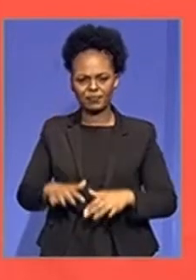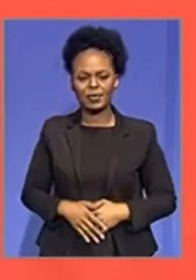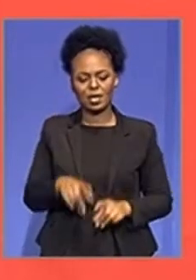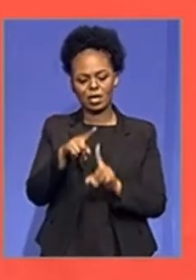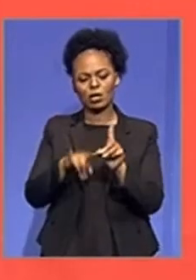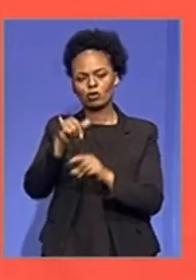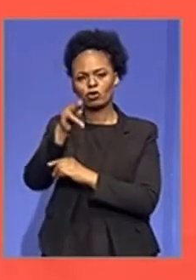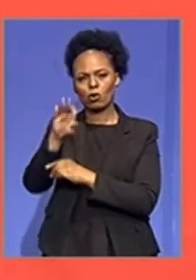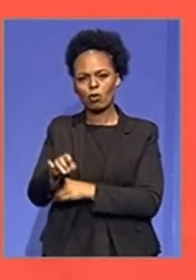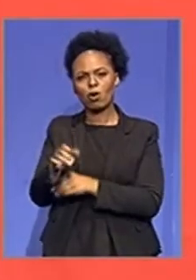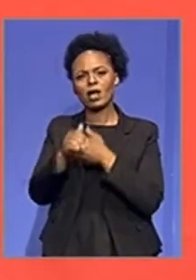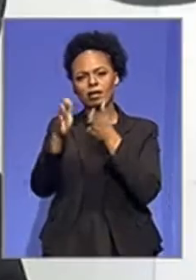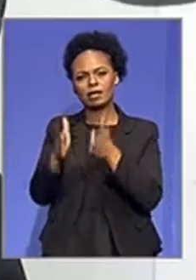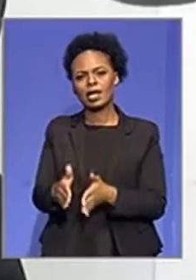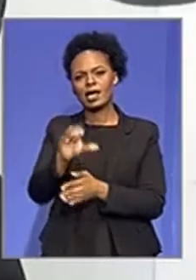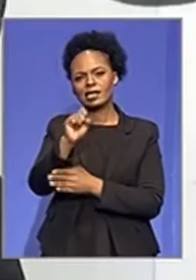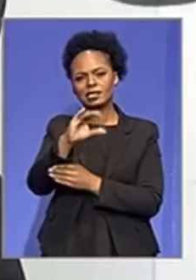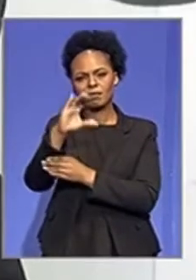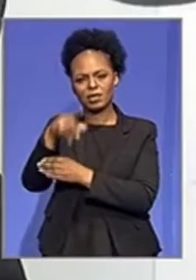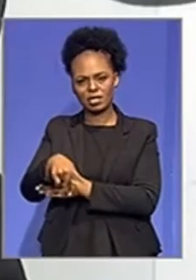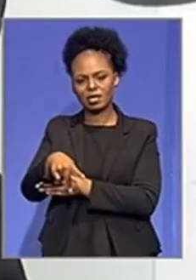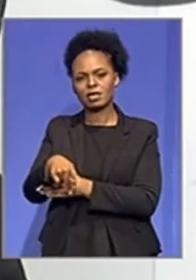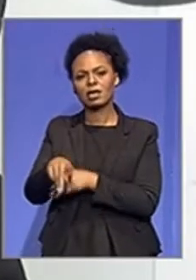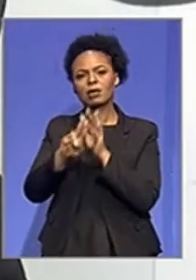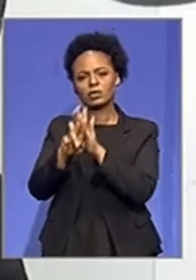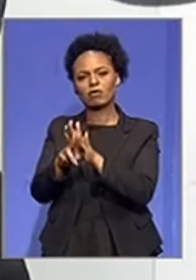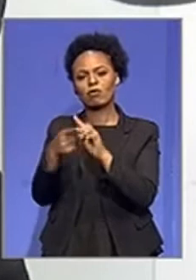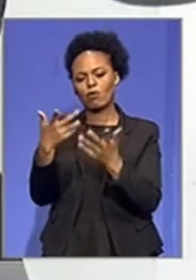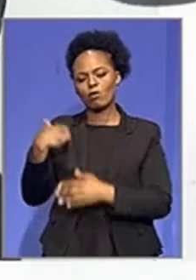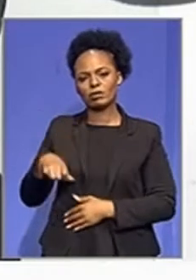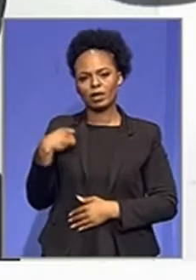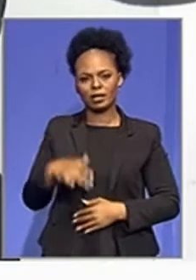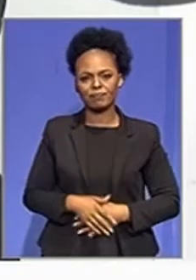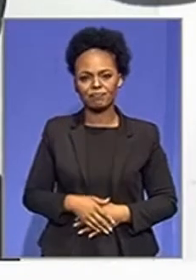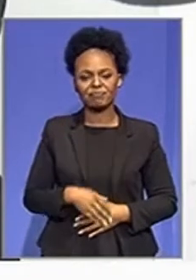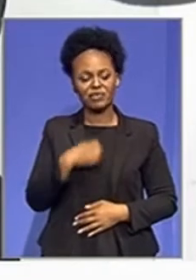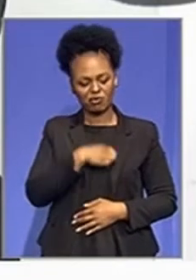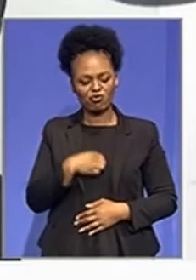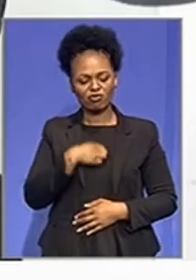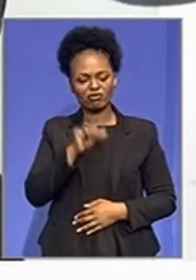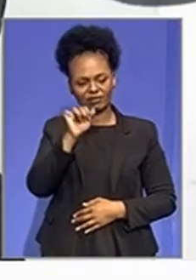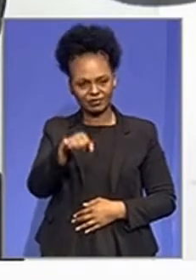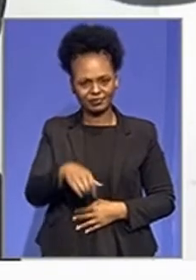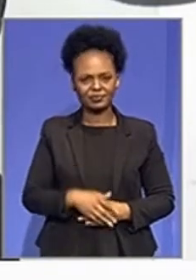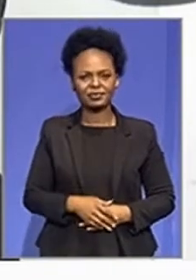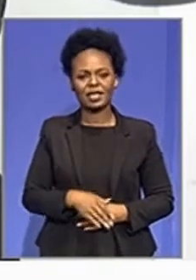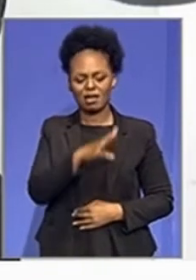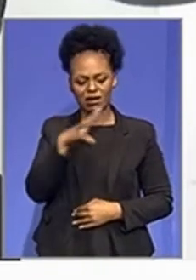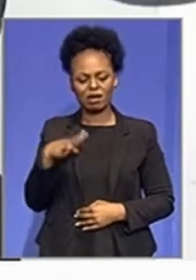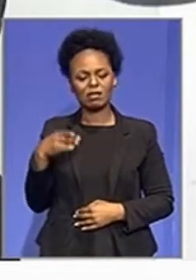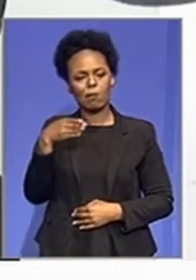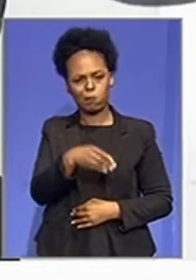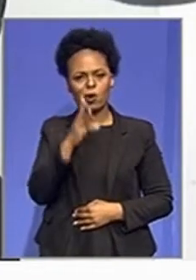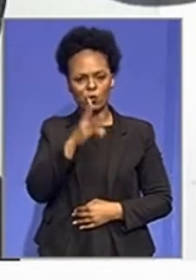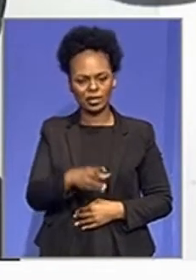wa SACP masepaleng. It is a motion that we're dealing with, and there will be a council. The law requires